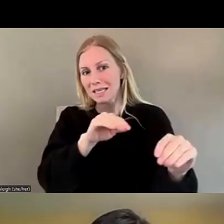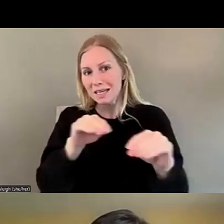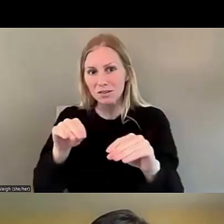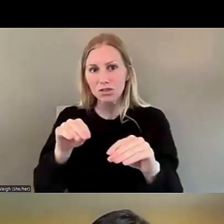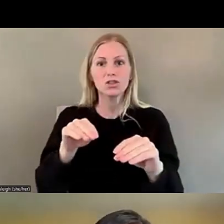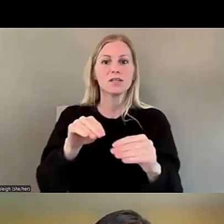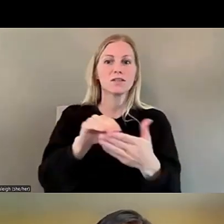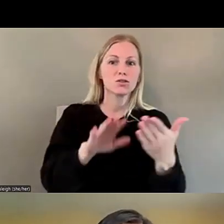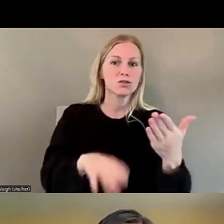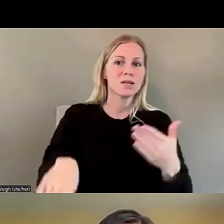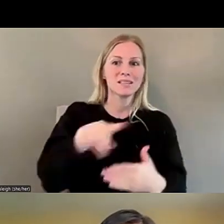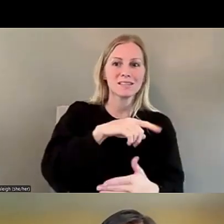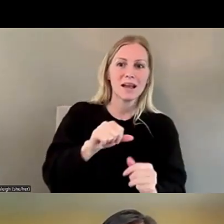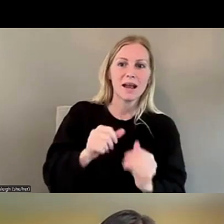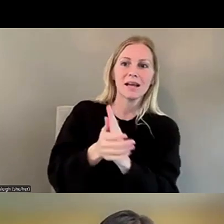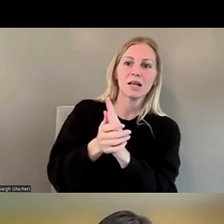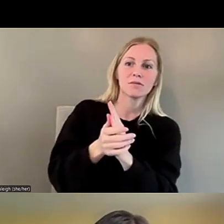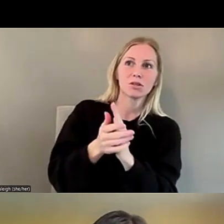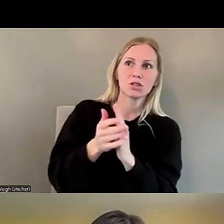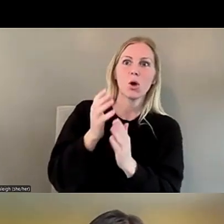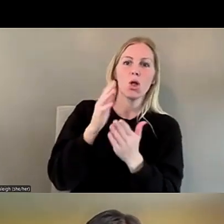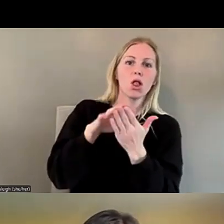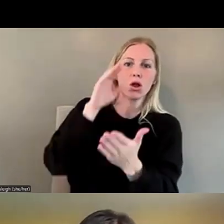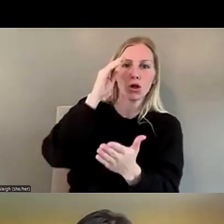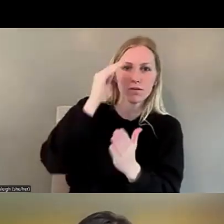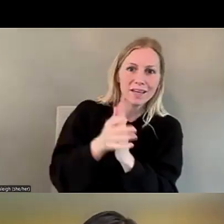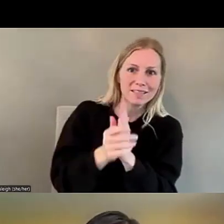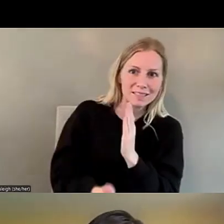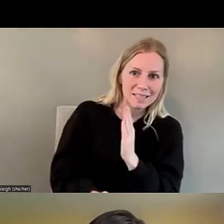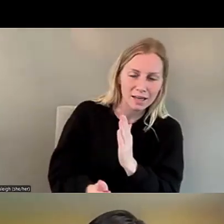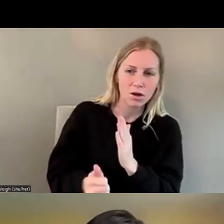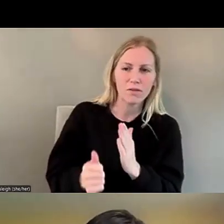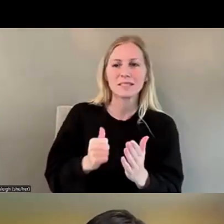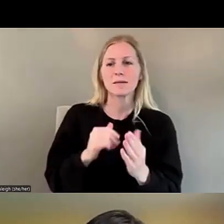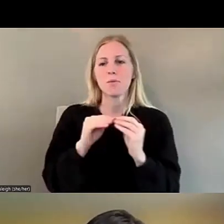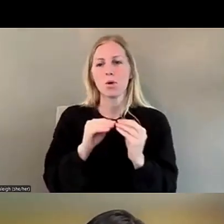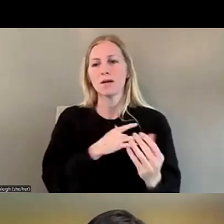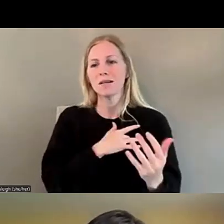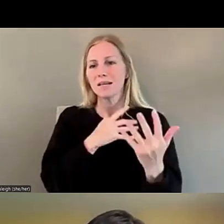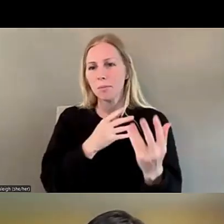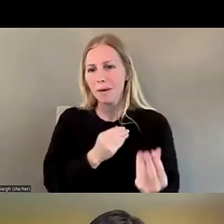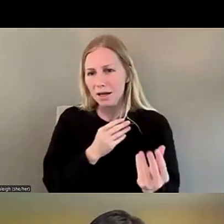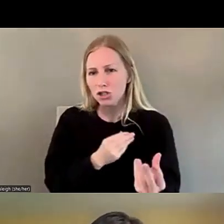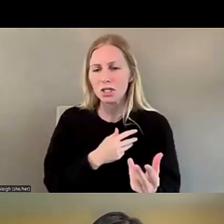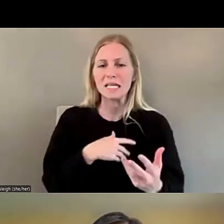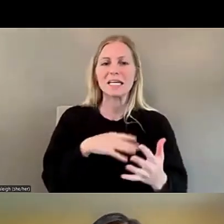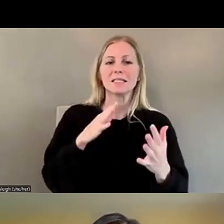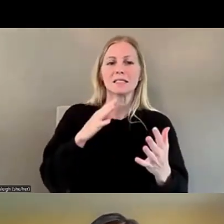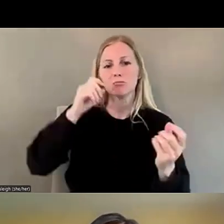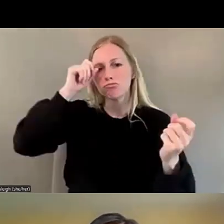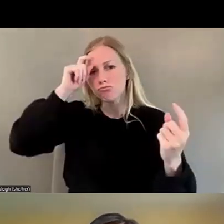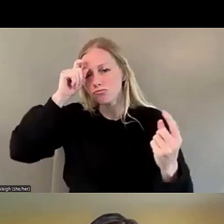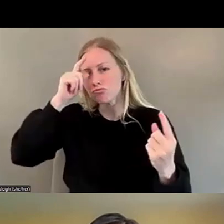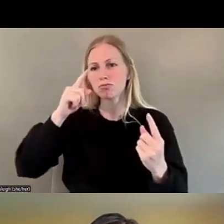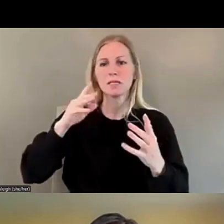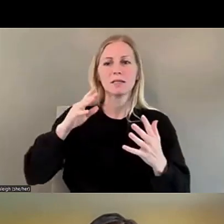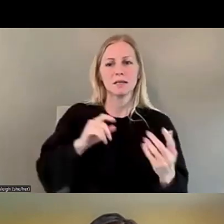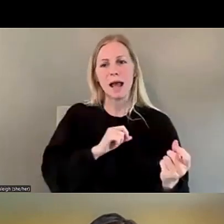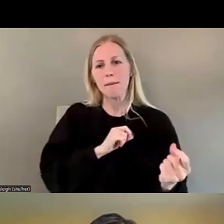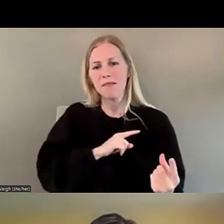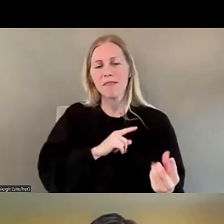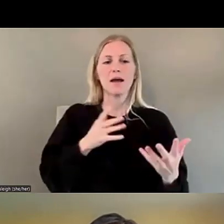compassionate standpoint. But as soon as it sort of moves into the involuntary space, I think that's when there